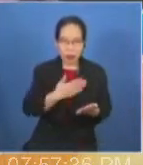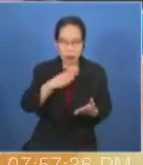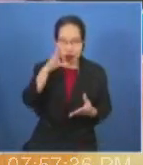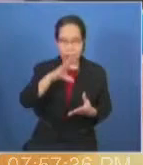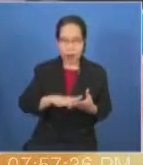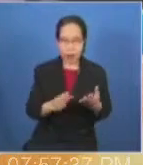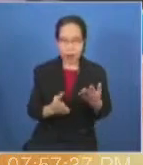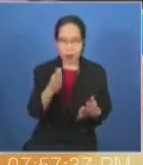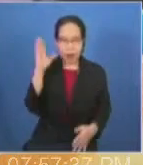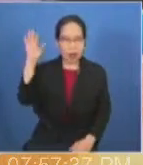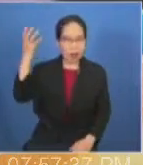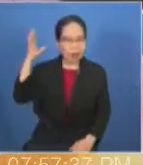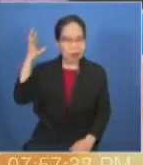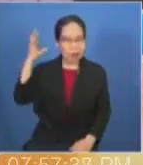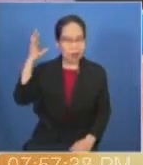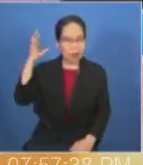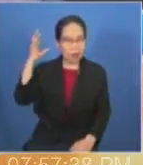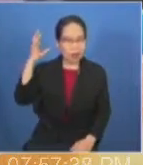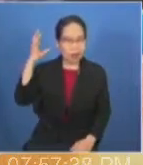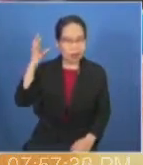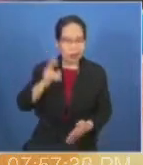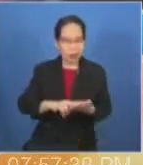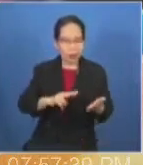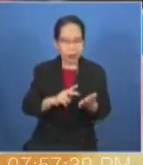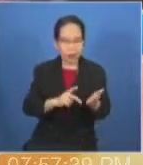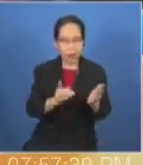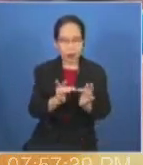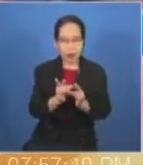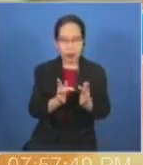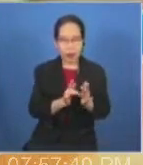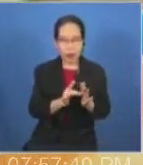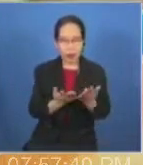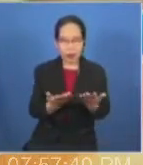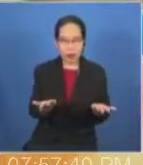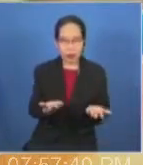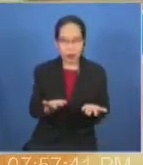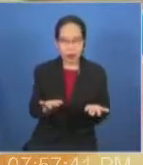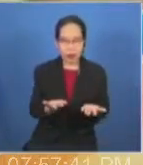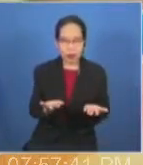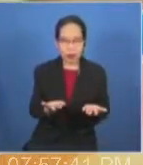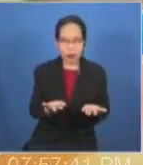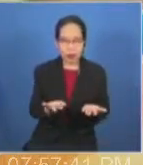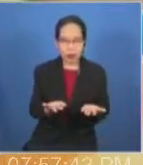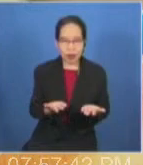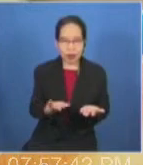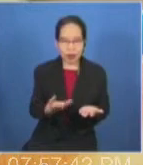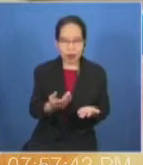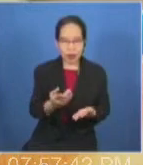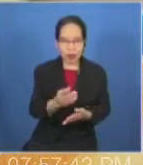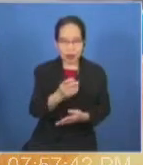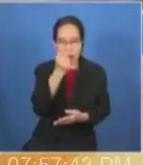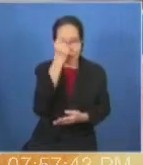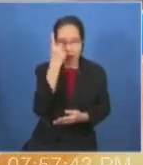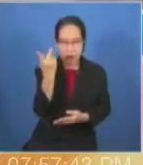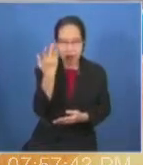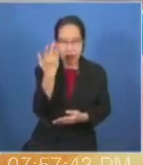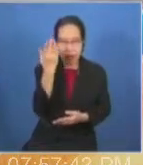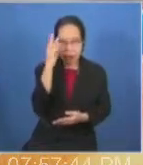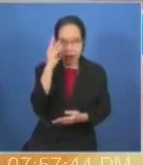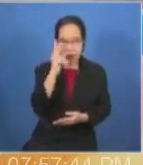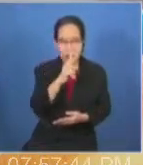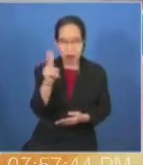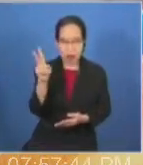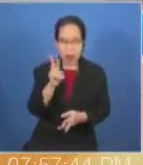my husband's gone crazy. All of a sudden, he's reading the Bible. What's gotten into him? I saw him read the